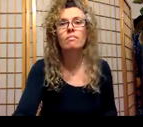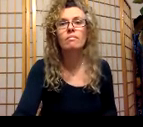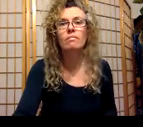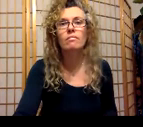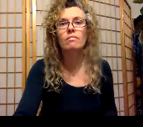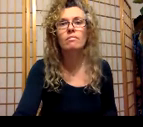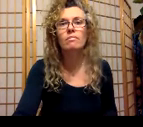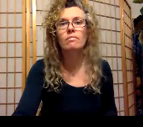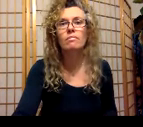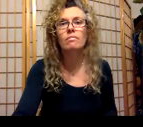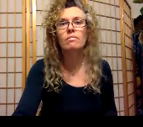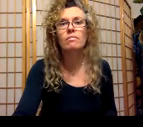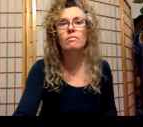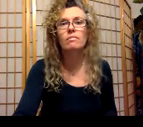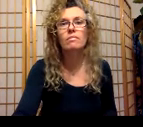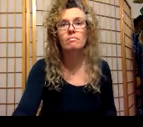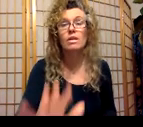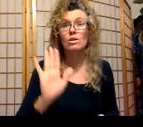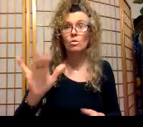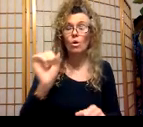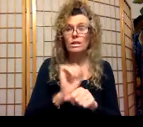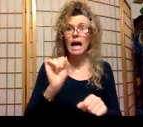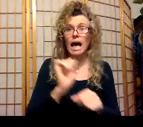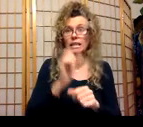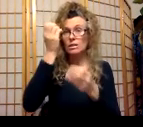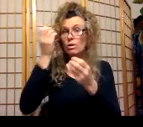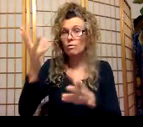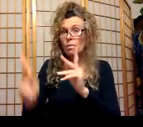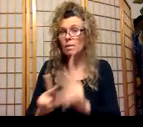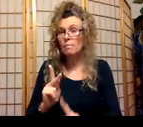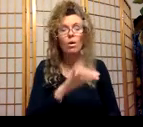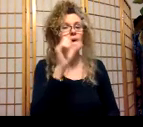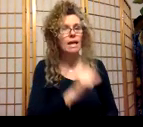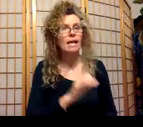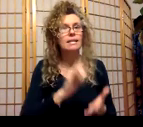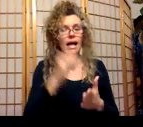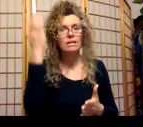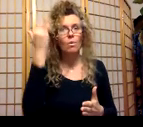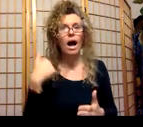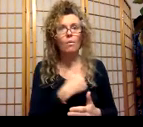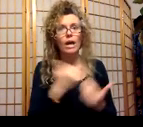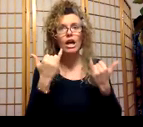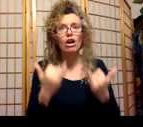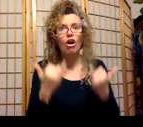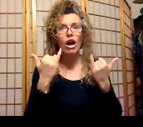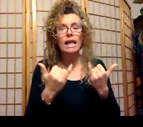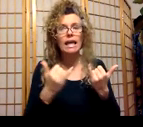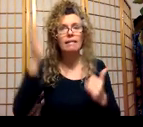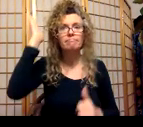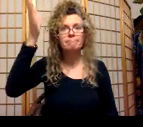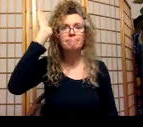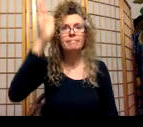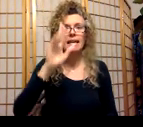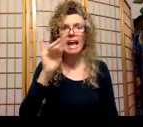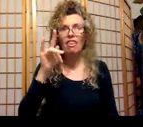So, that is where you find your task to inform the people. Yes, that is why we currently give lectures in the Netherlands